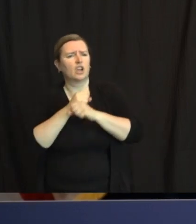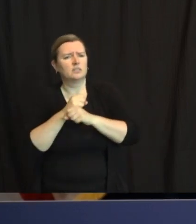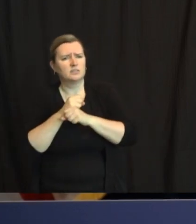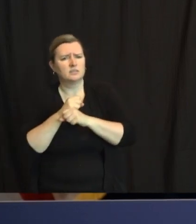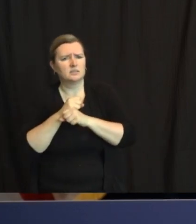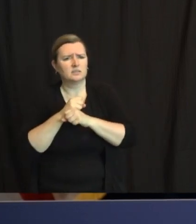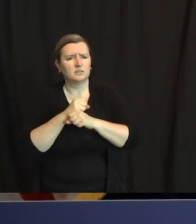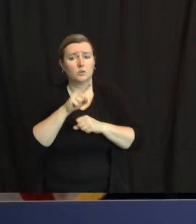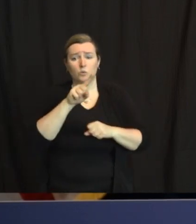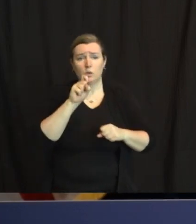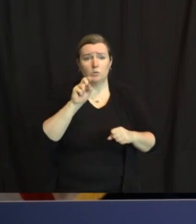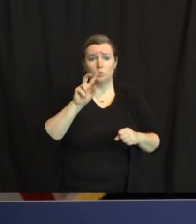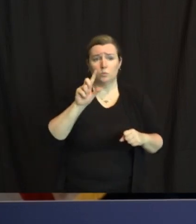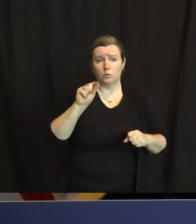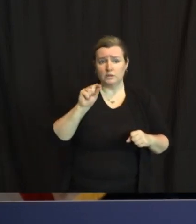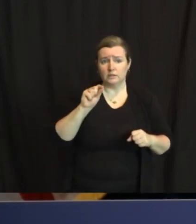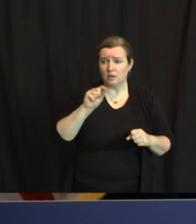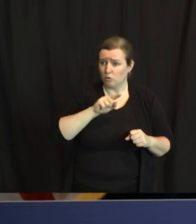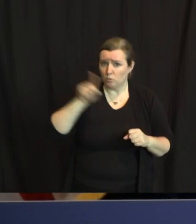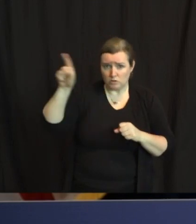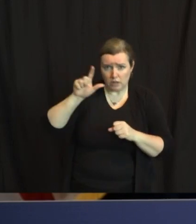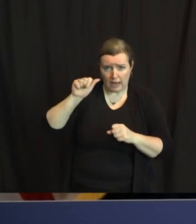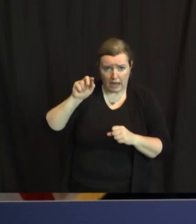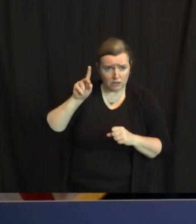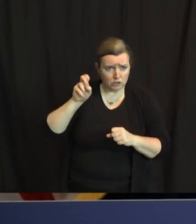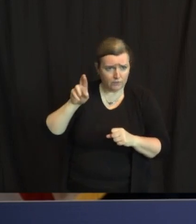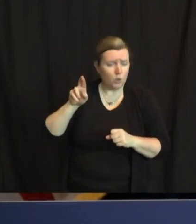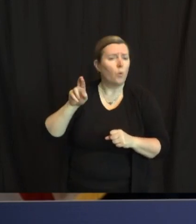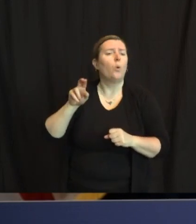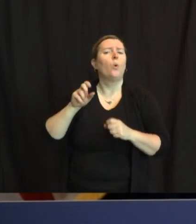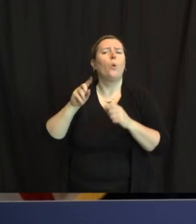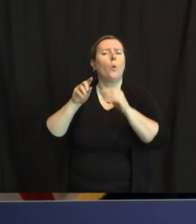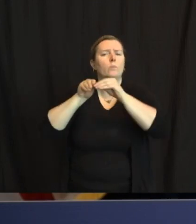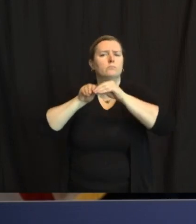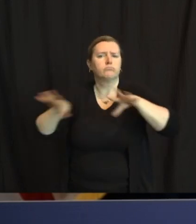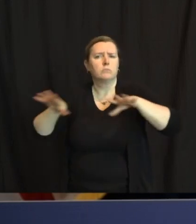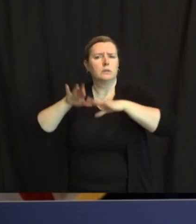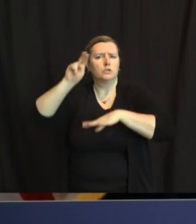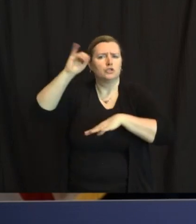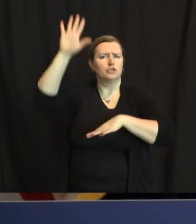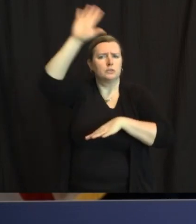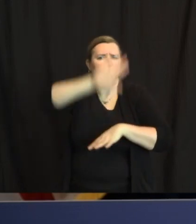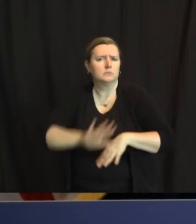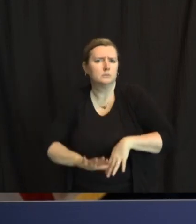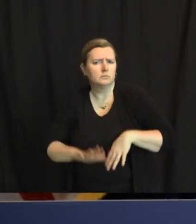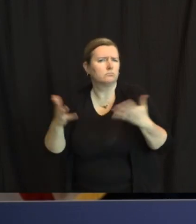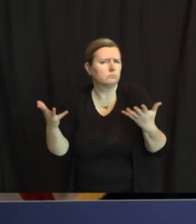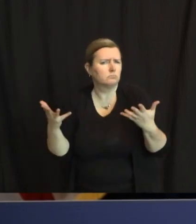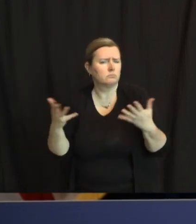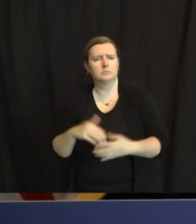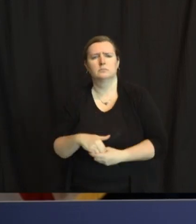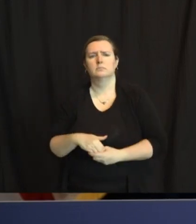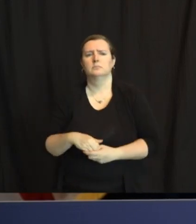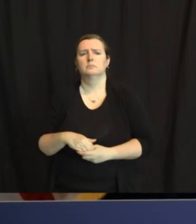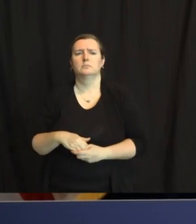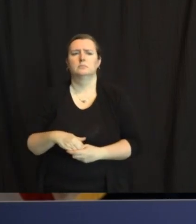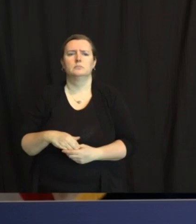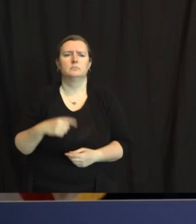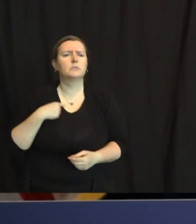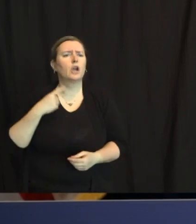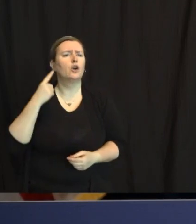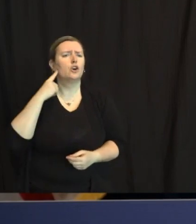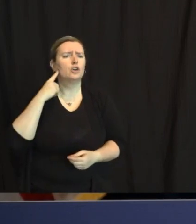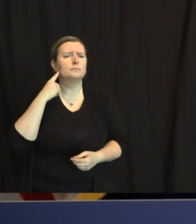total available throughout the state? And how many are going to Andover right away? We know of about a dozen cases of the